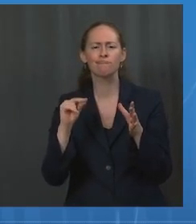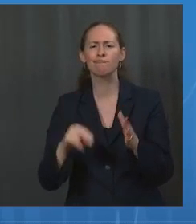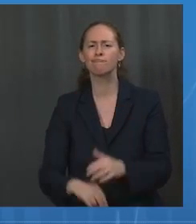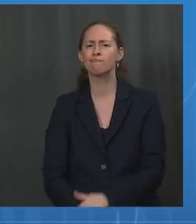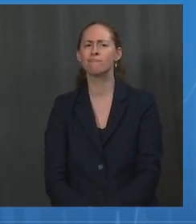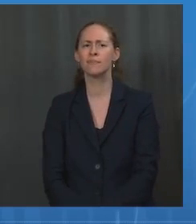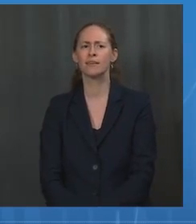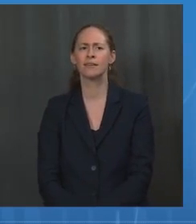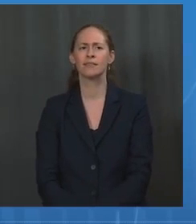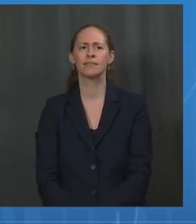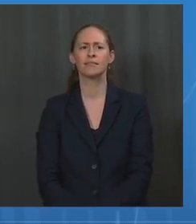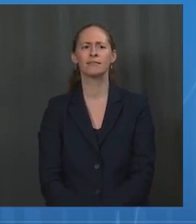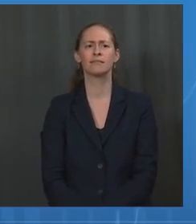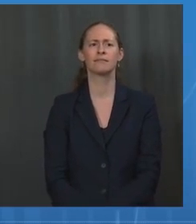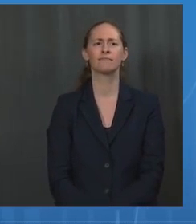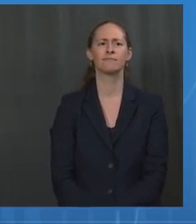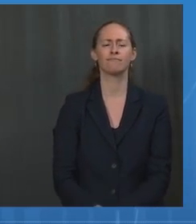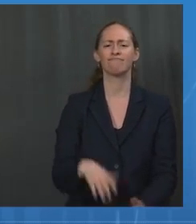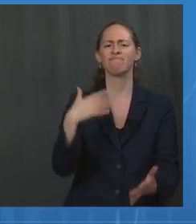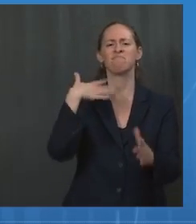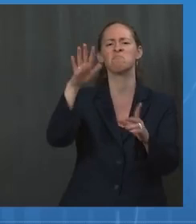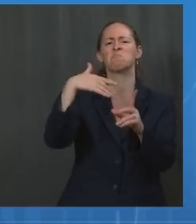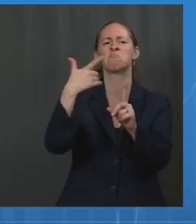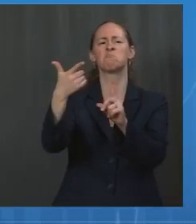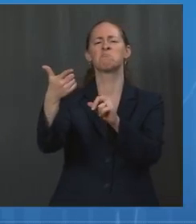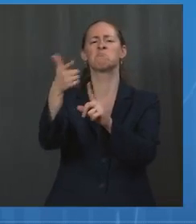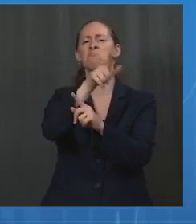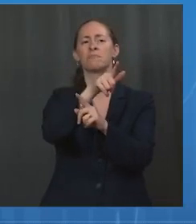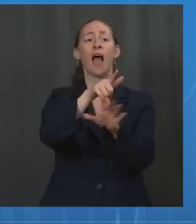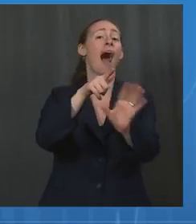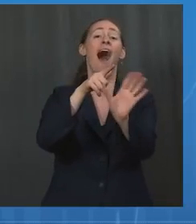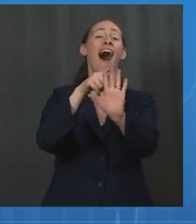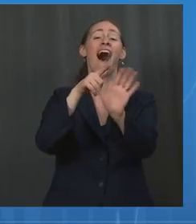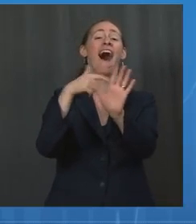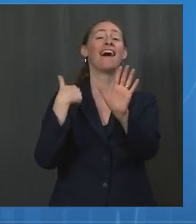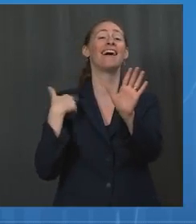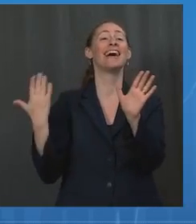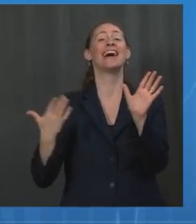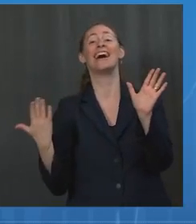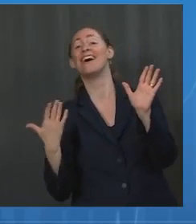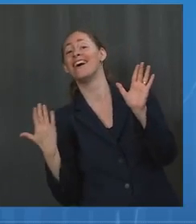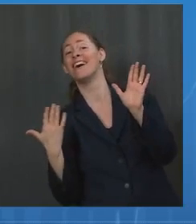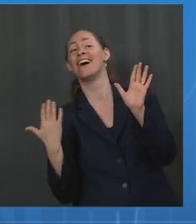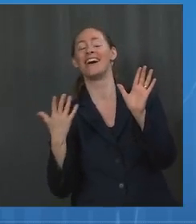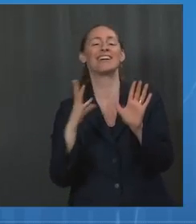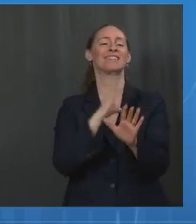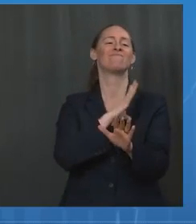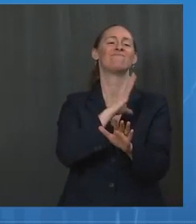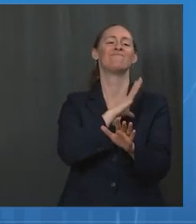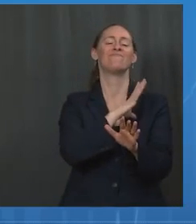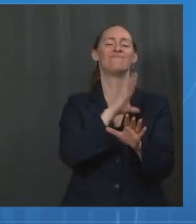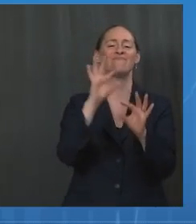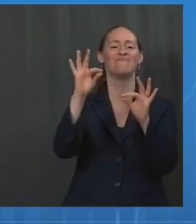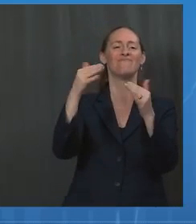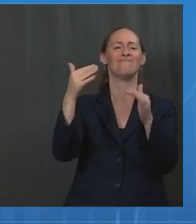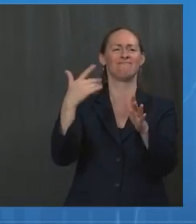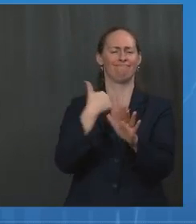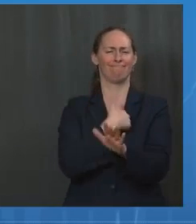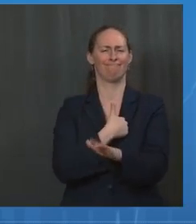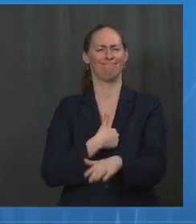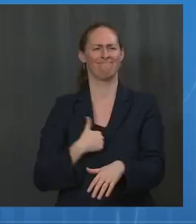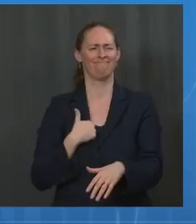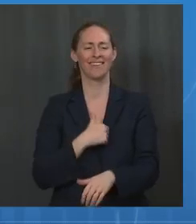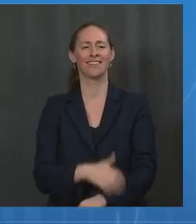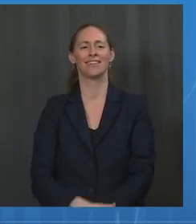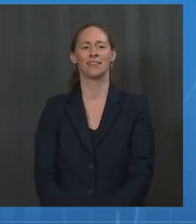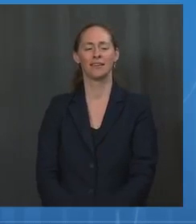All right, next question. Let's go to Tom and Christopher. Oh, hi, it's Liz. Hey, Liz. Okay. Hi, sorry about that. I had a question